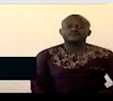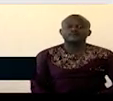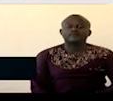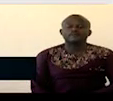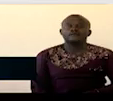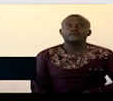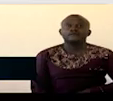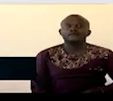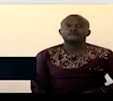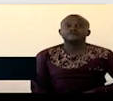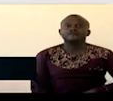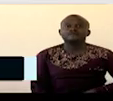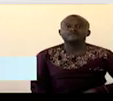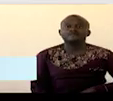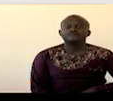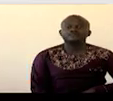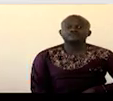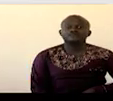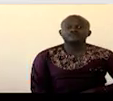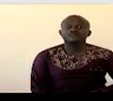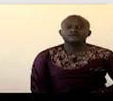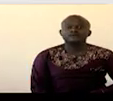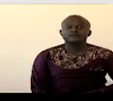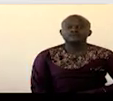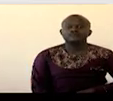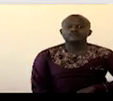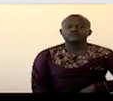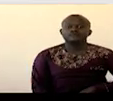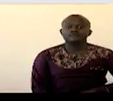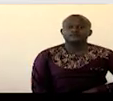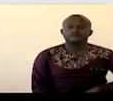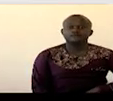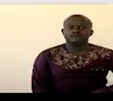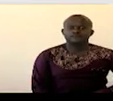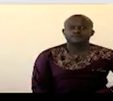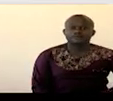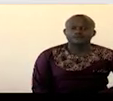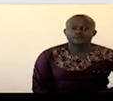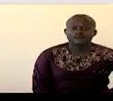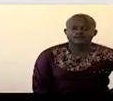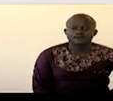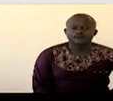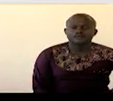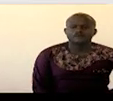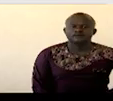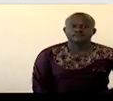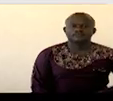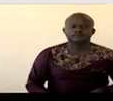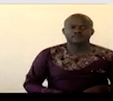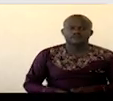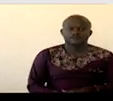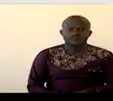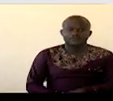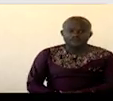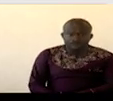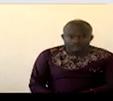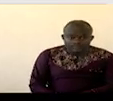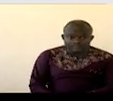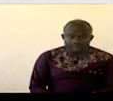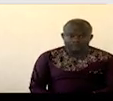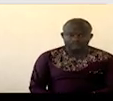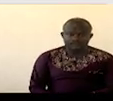Meaning, when we talk about biodiversity, we mean or we talk about different plants